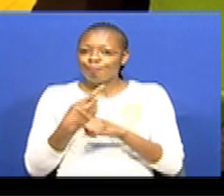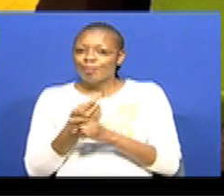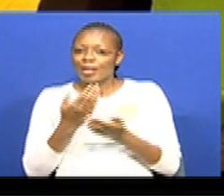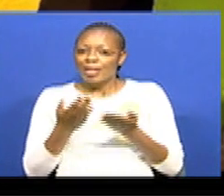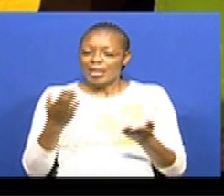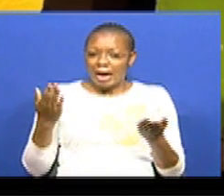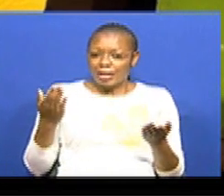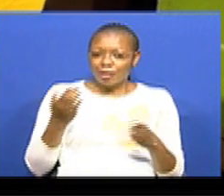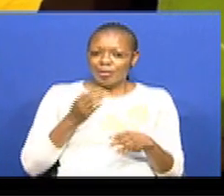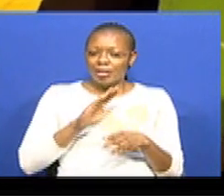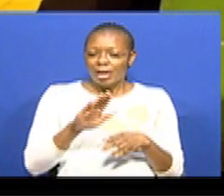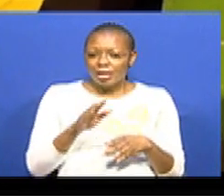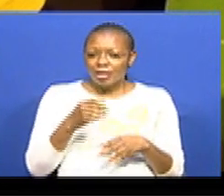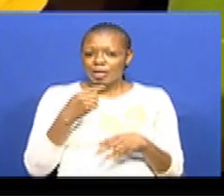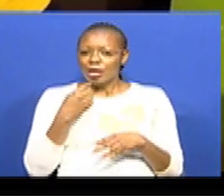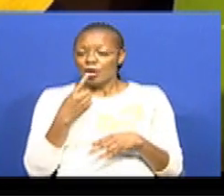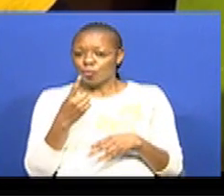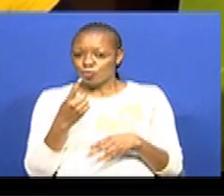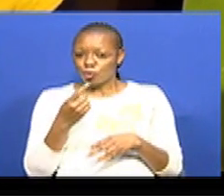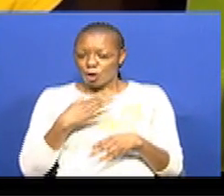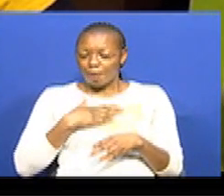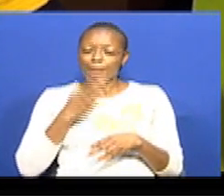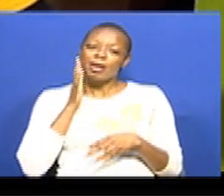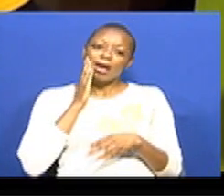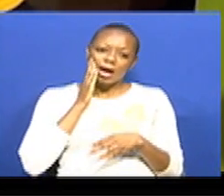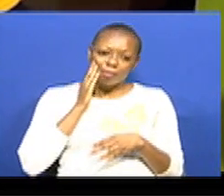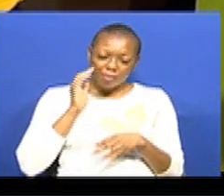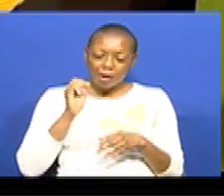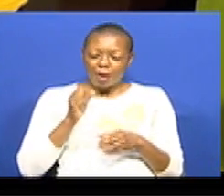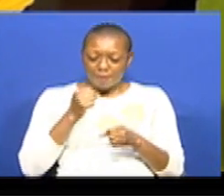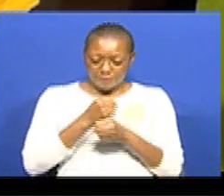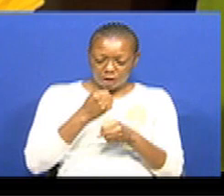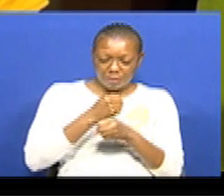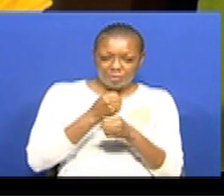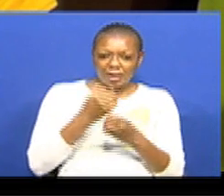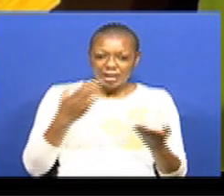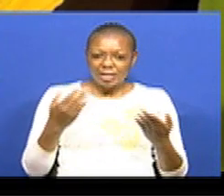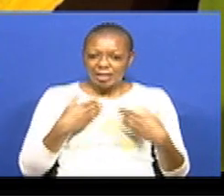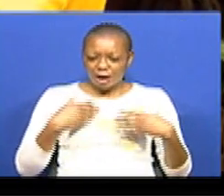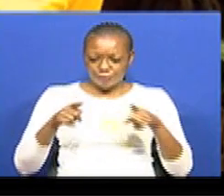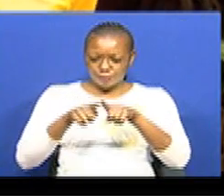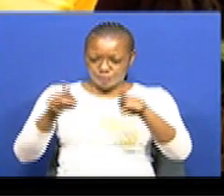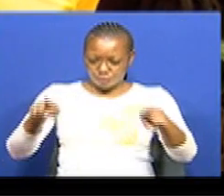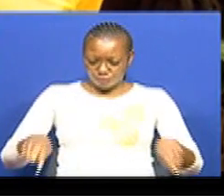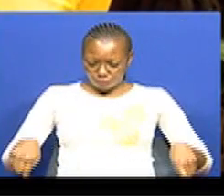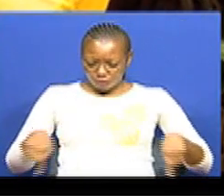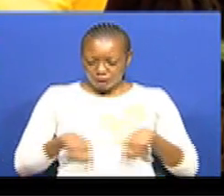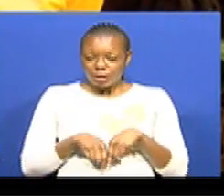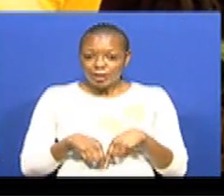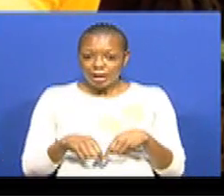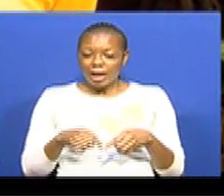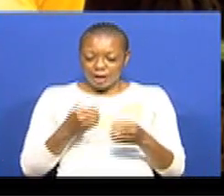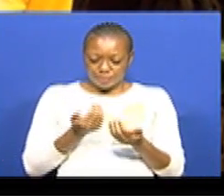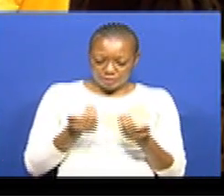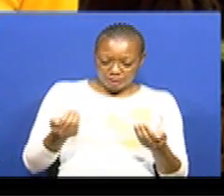experiments, and he told us an assignment to create something, to find a maker space, and